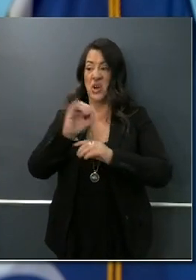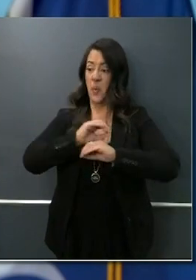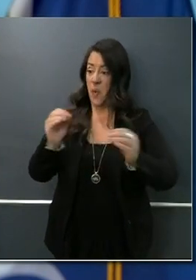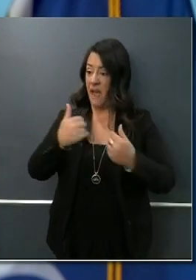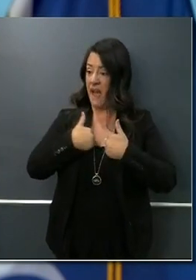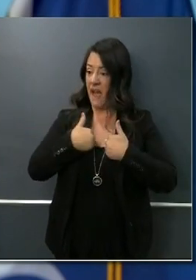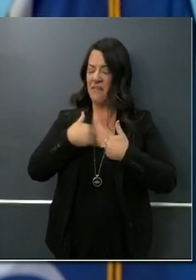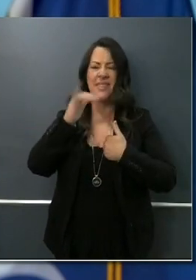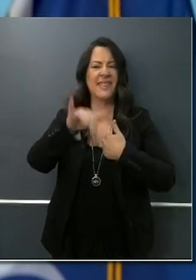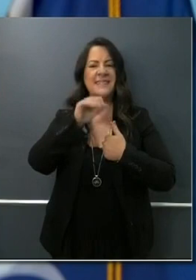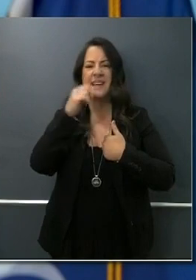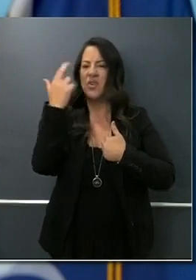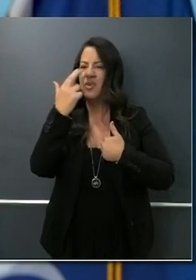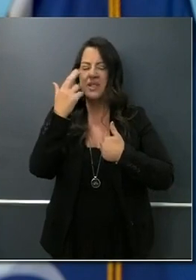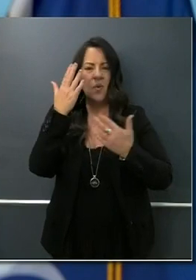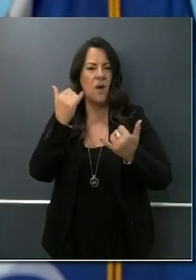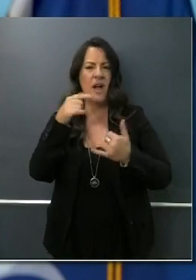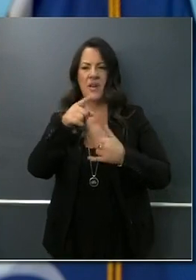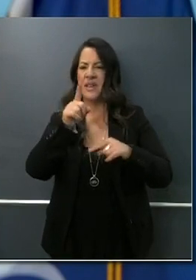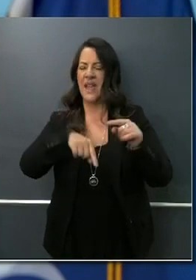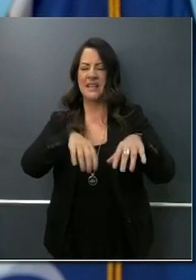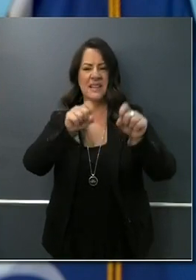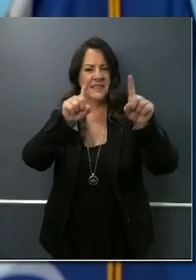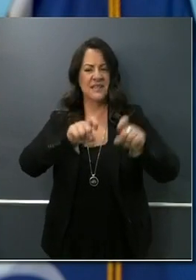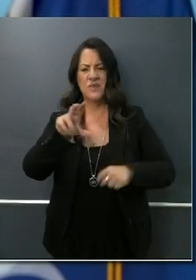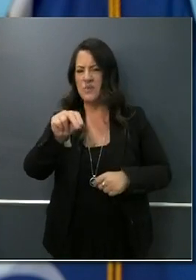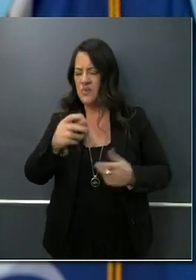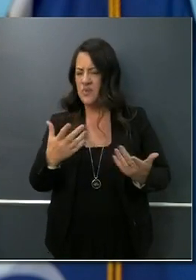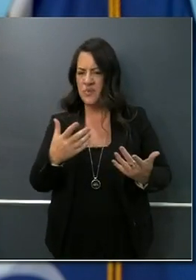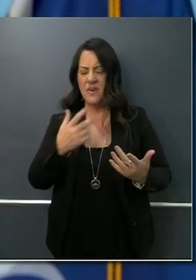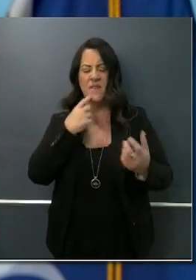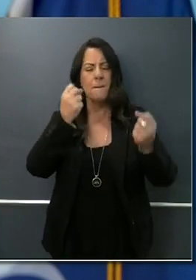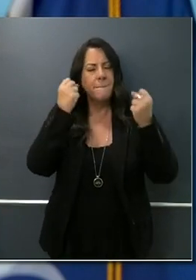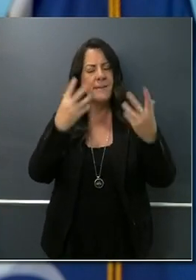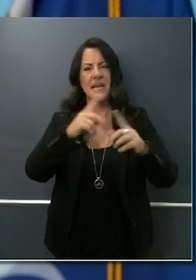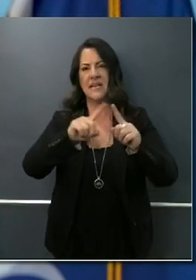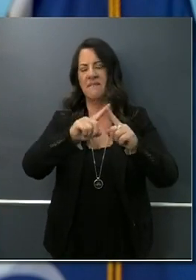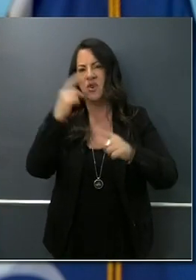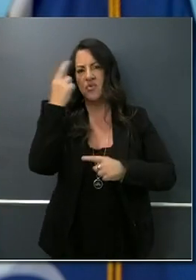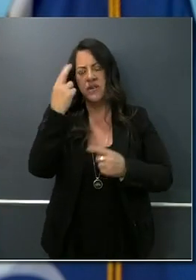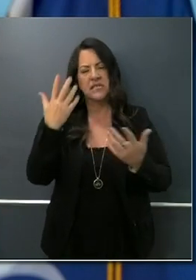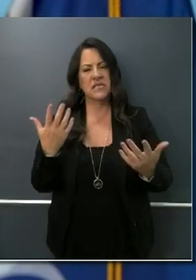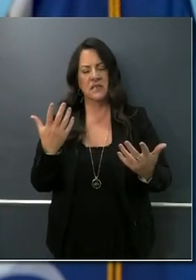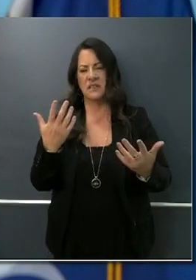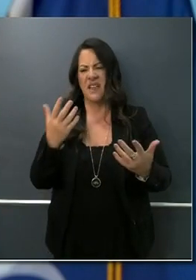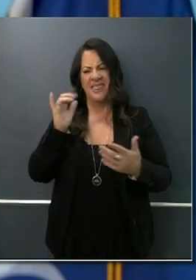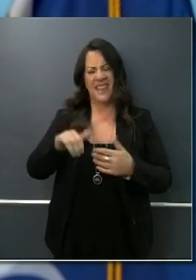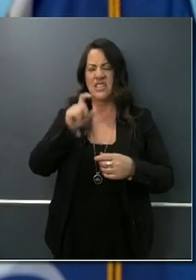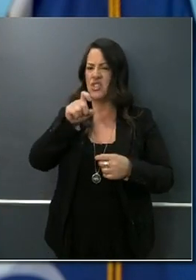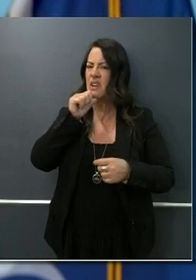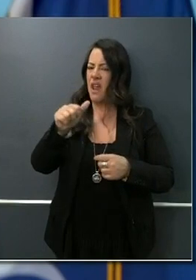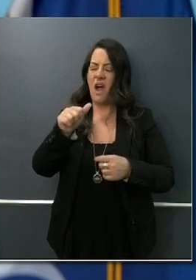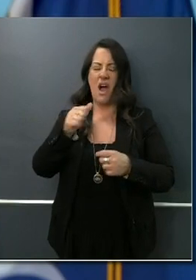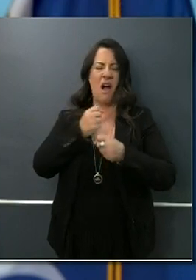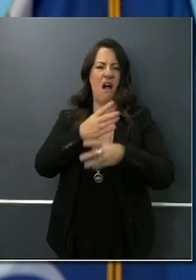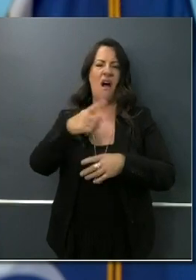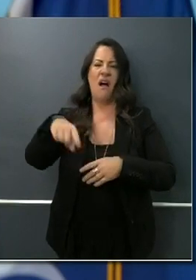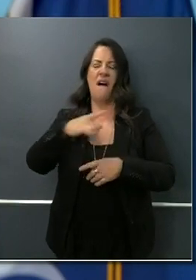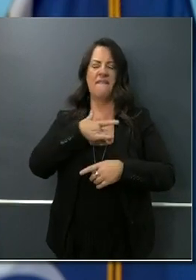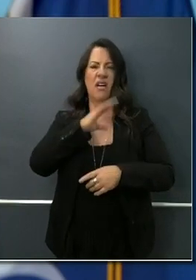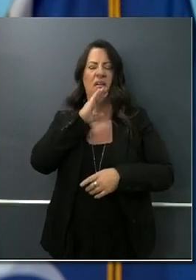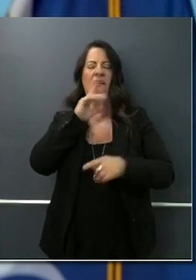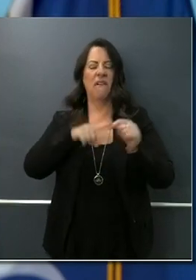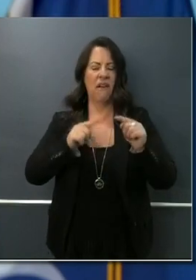announced, regardless of your status in the state of California. For a multitude of reasons, that should not be an issue. But Dr. Galley can fill in